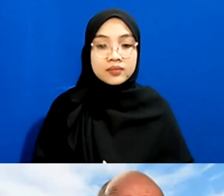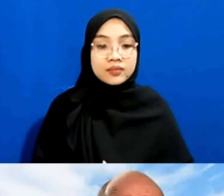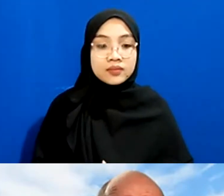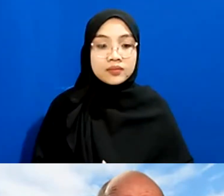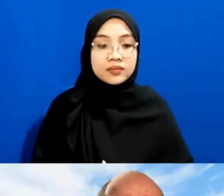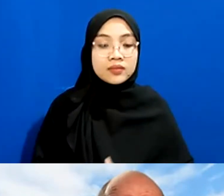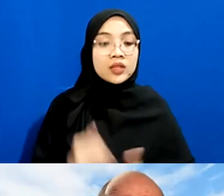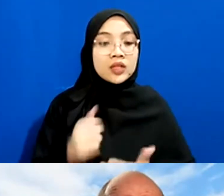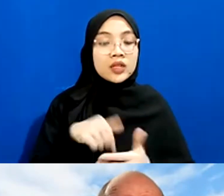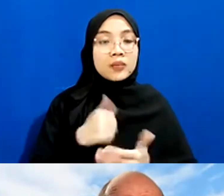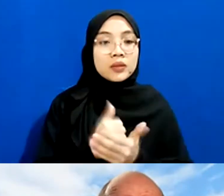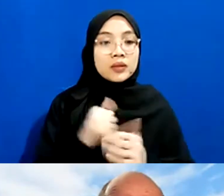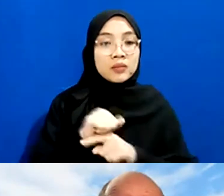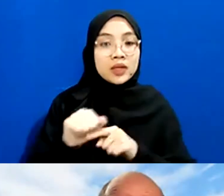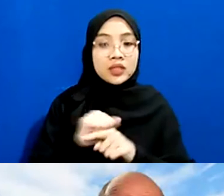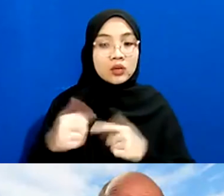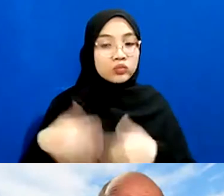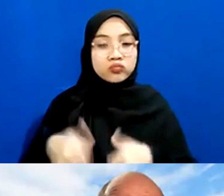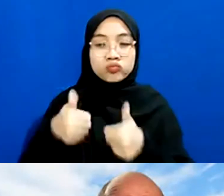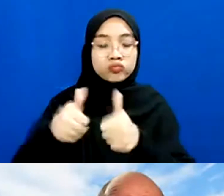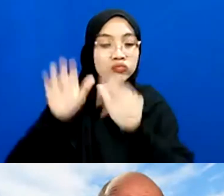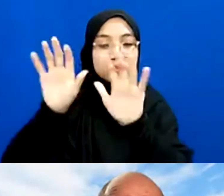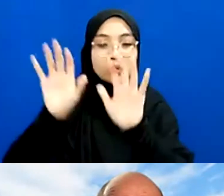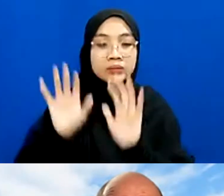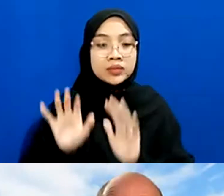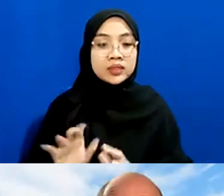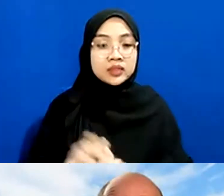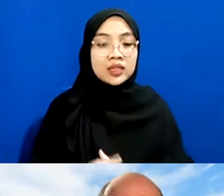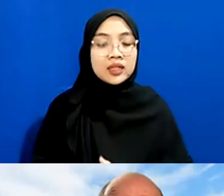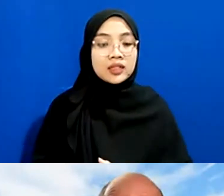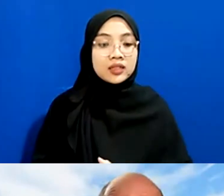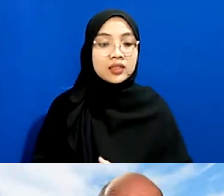excellent summer course. The first time, I think,